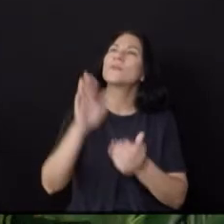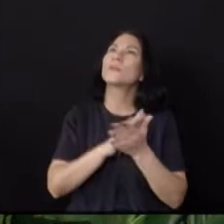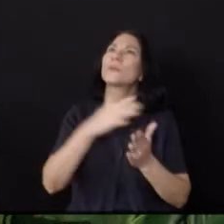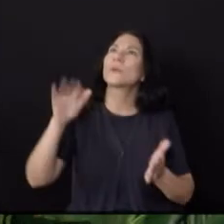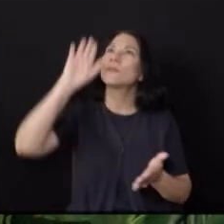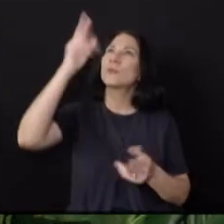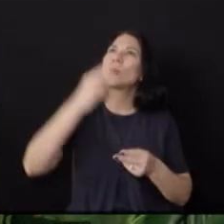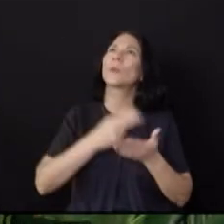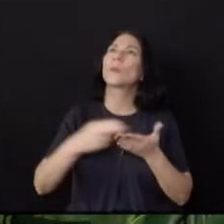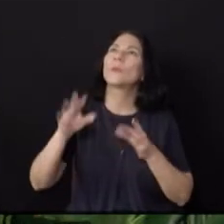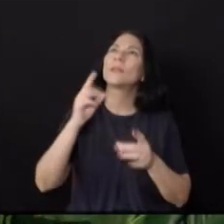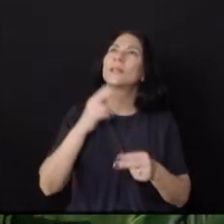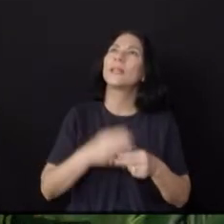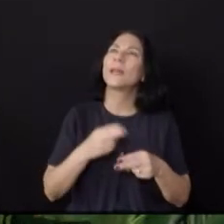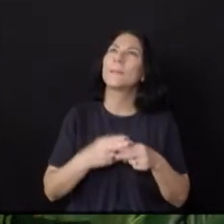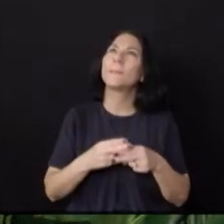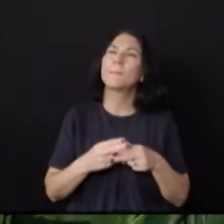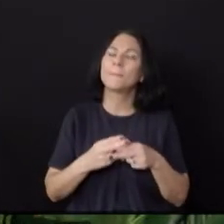name.